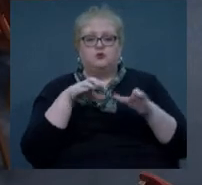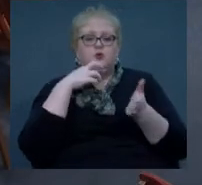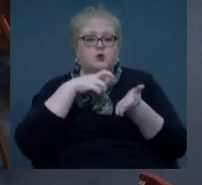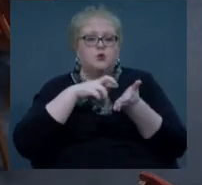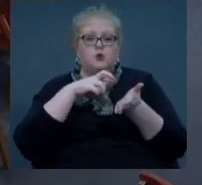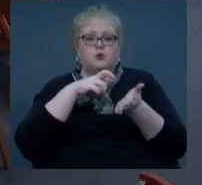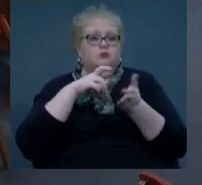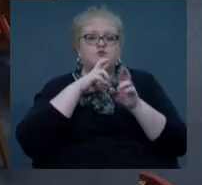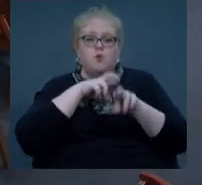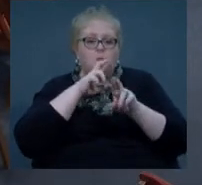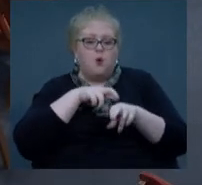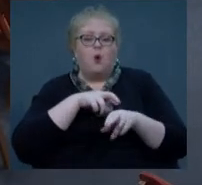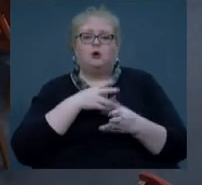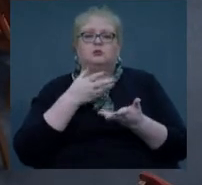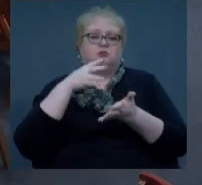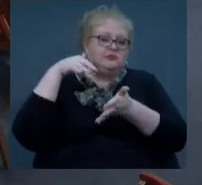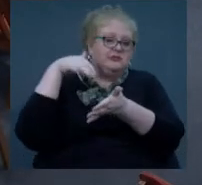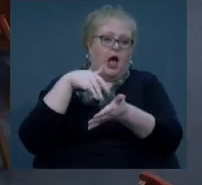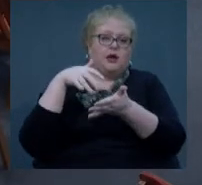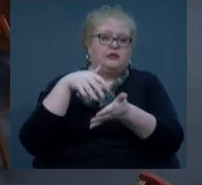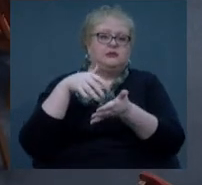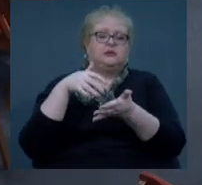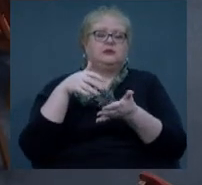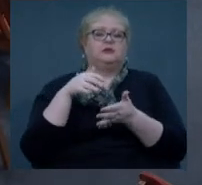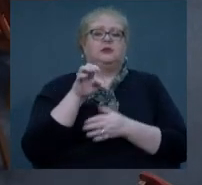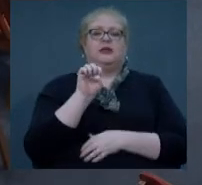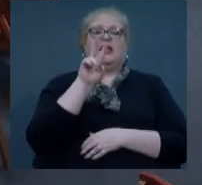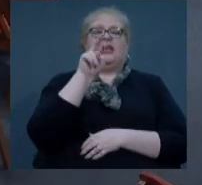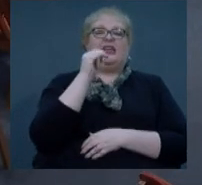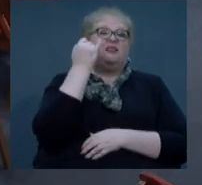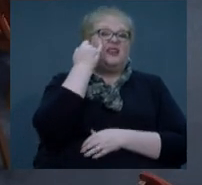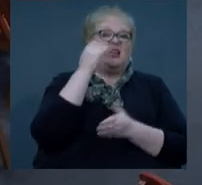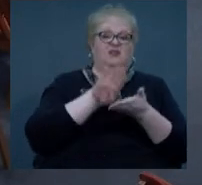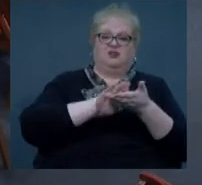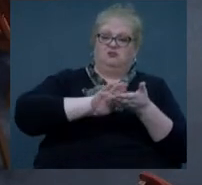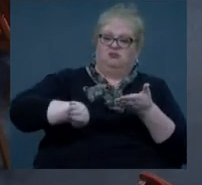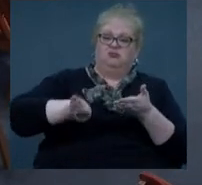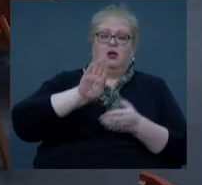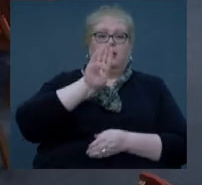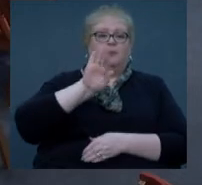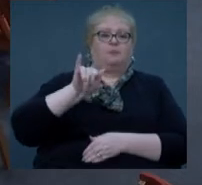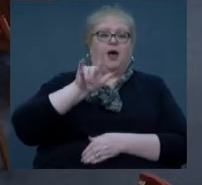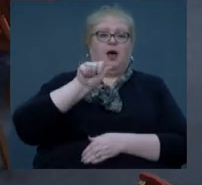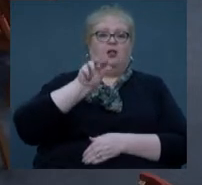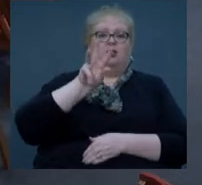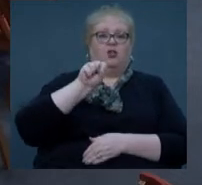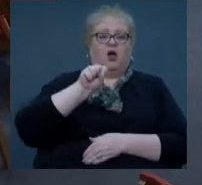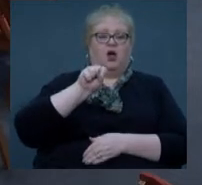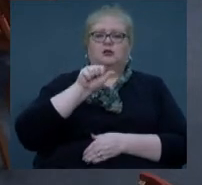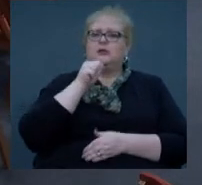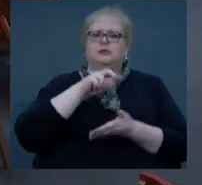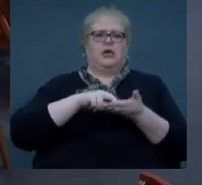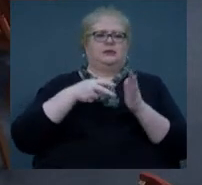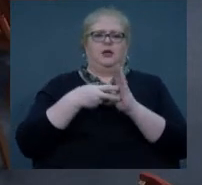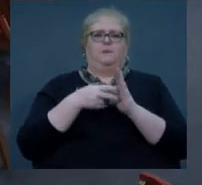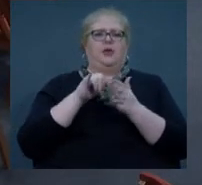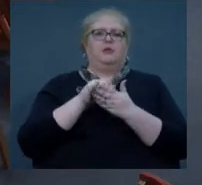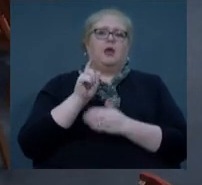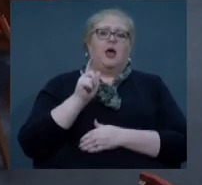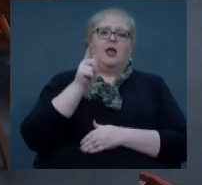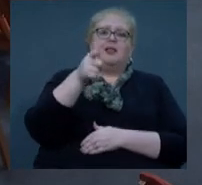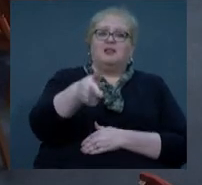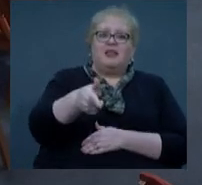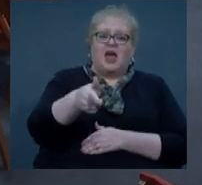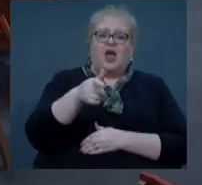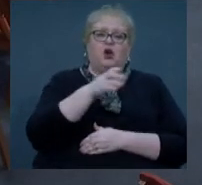And even if these are removed from the bylaws, it does not mean that at a later date, the commission can look at what committees